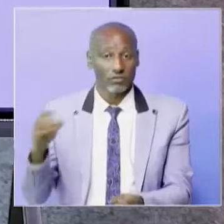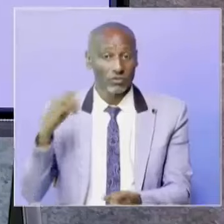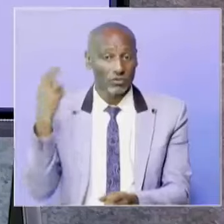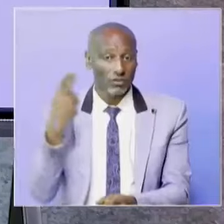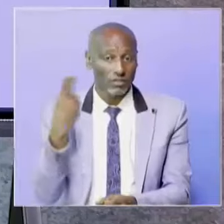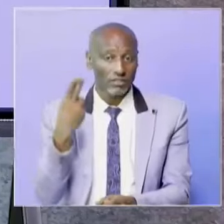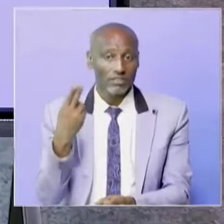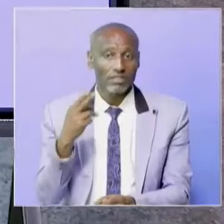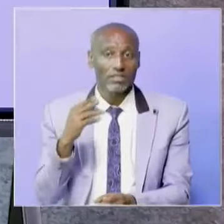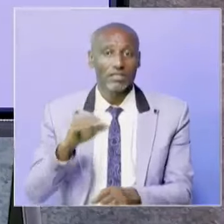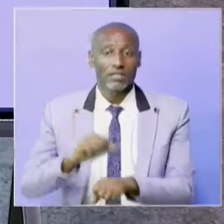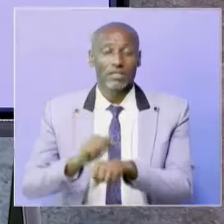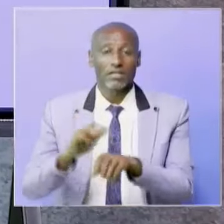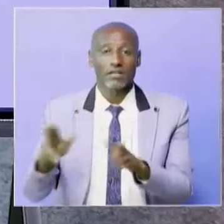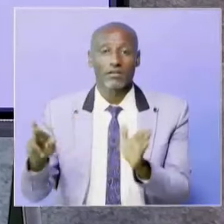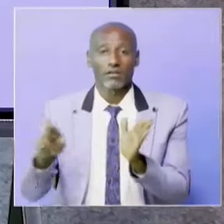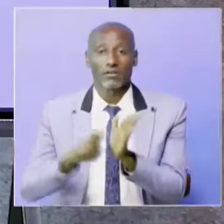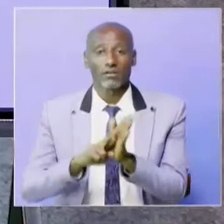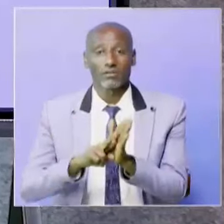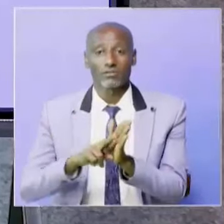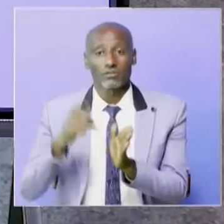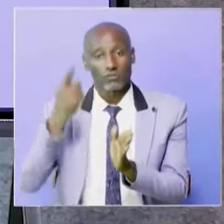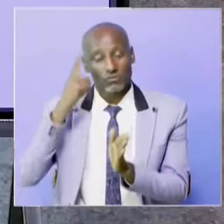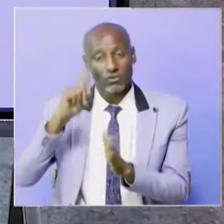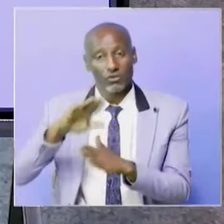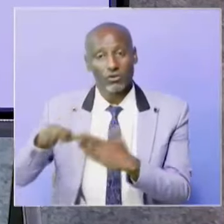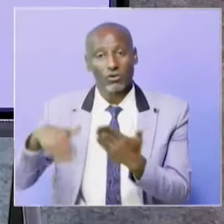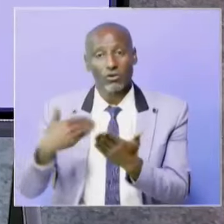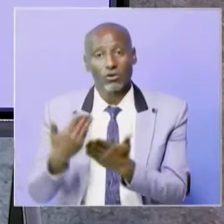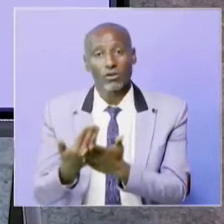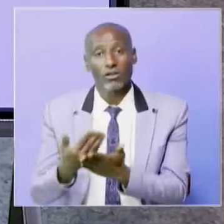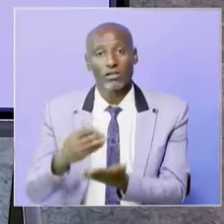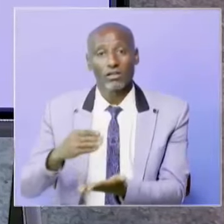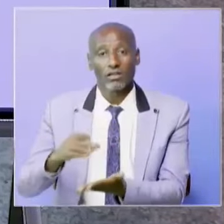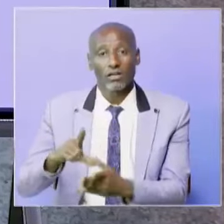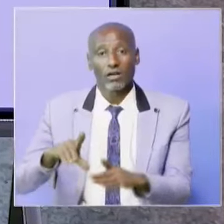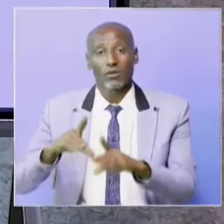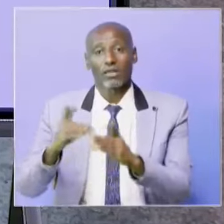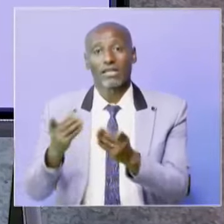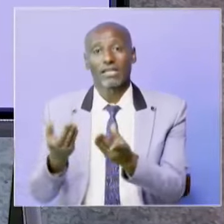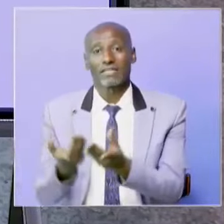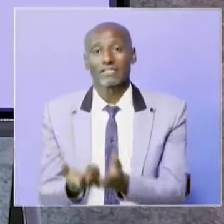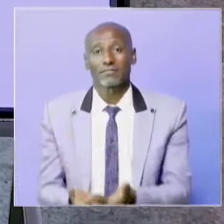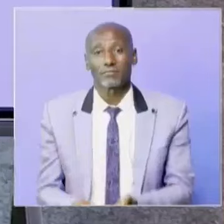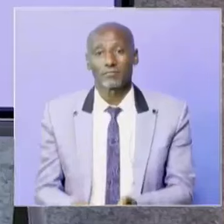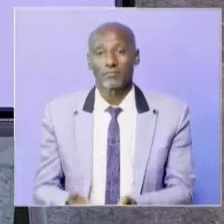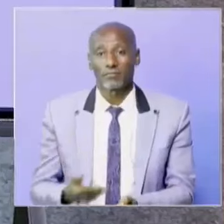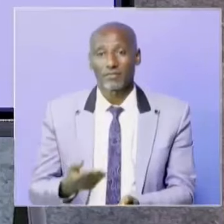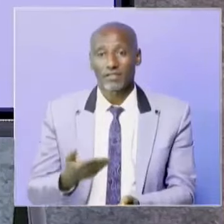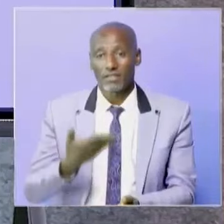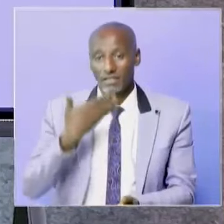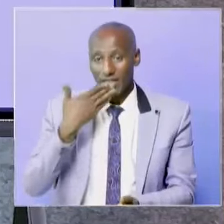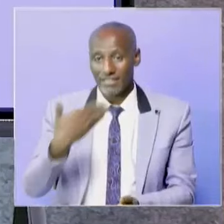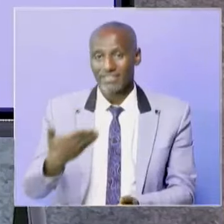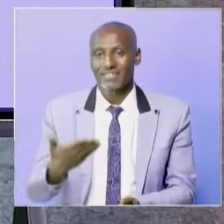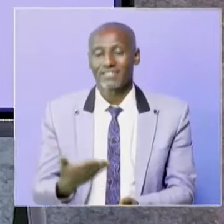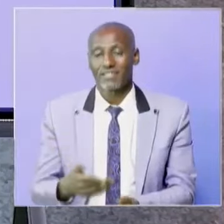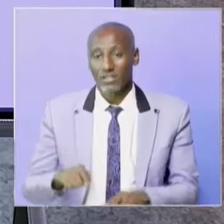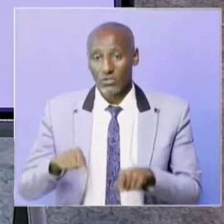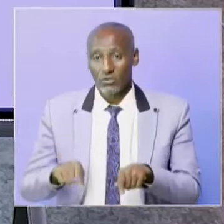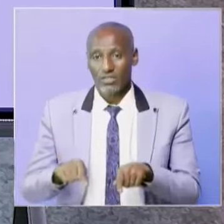rules for all our classes, okay? Nice. Student,